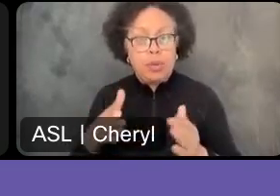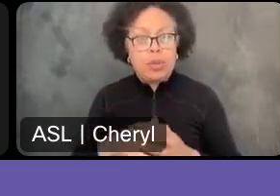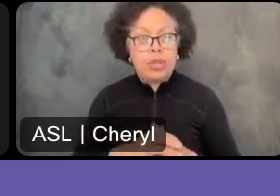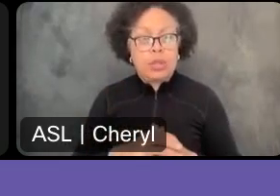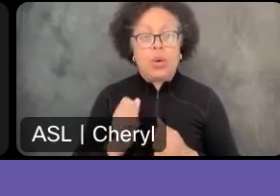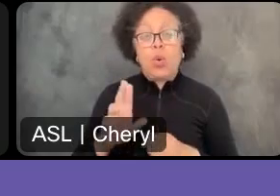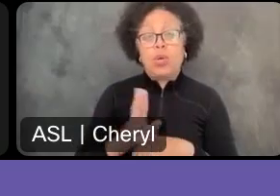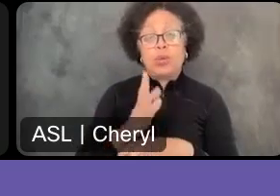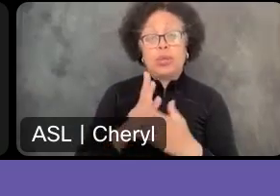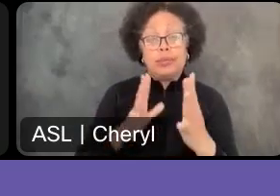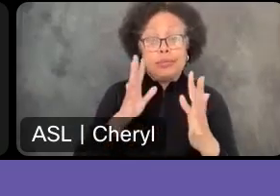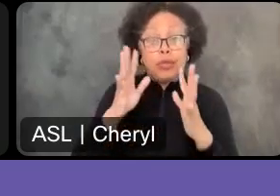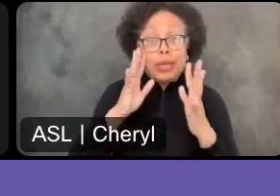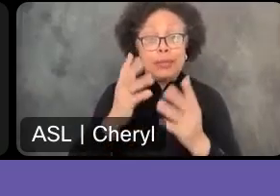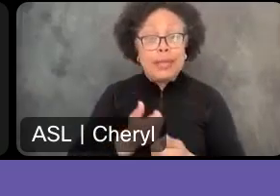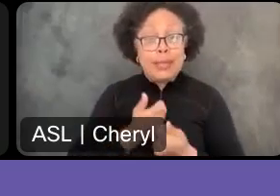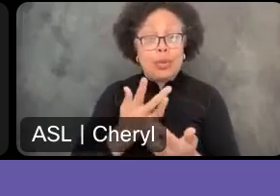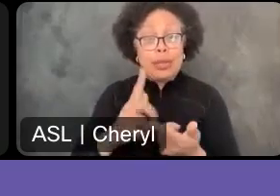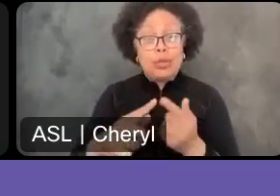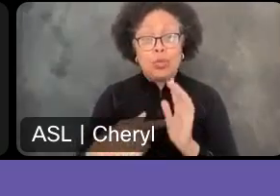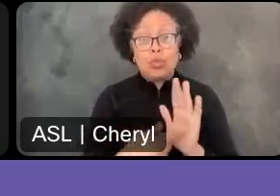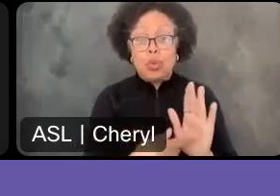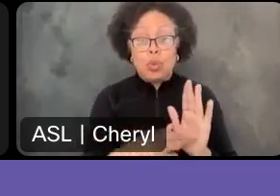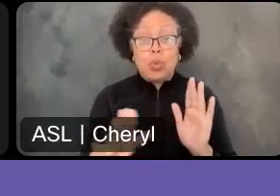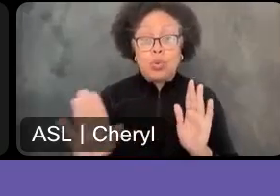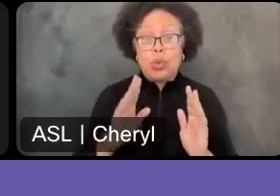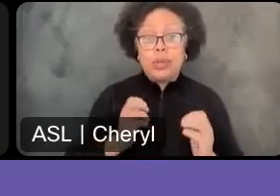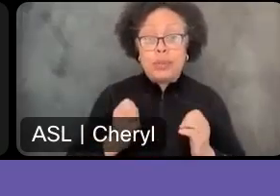creative expression to show your emotions.